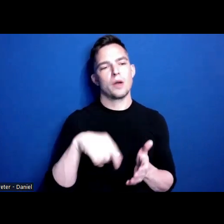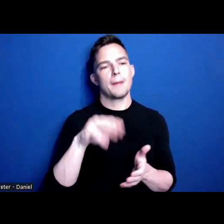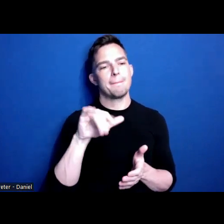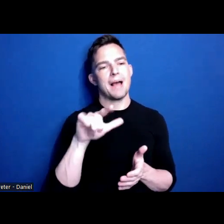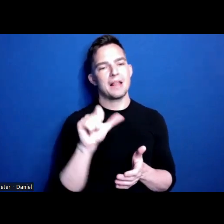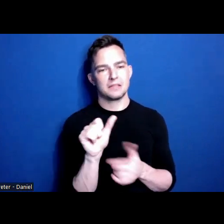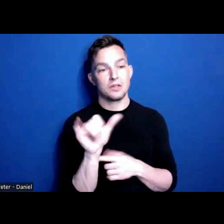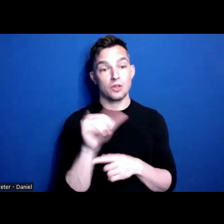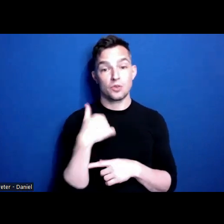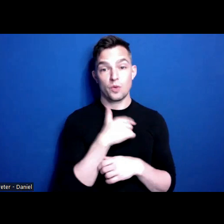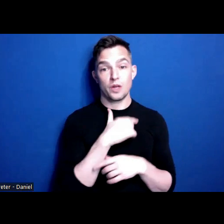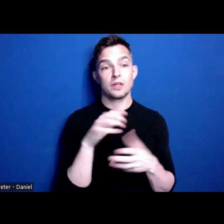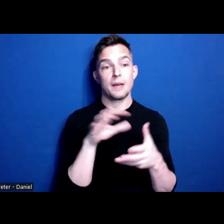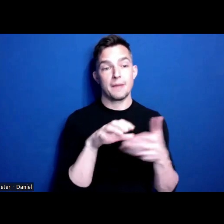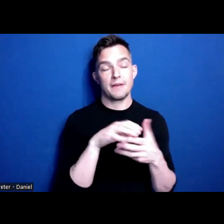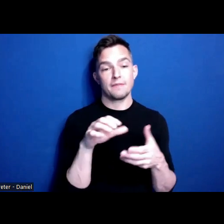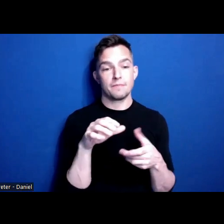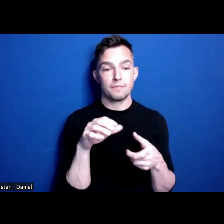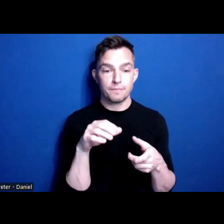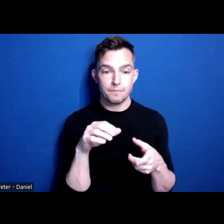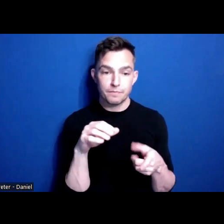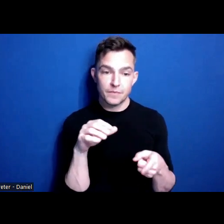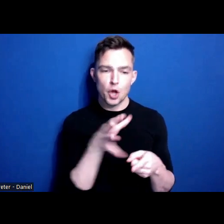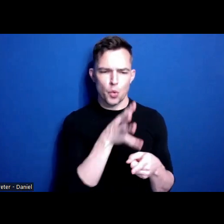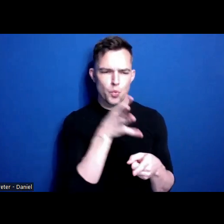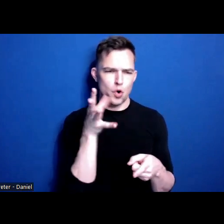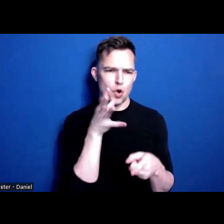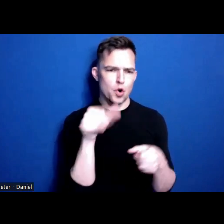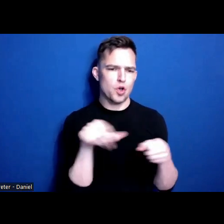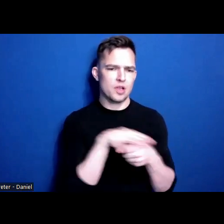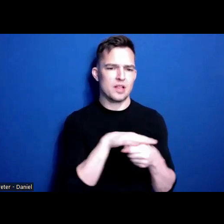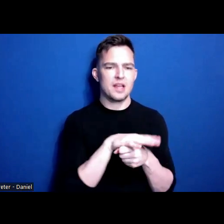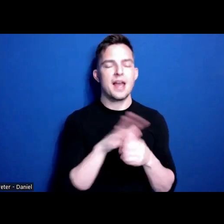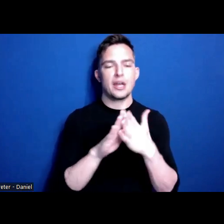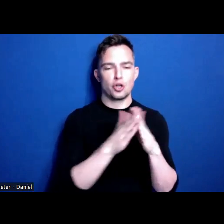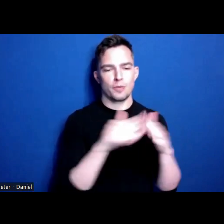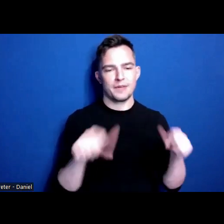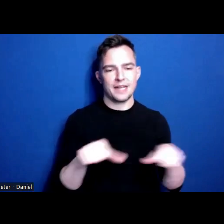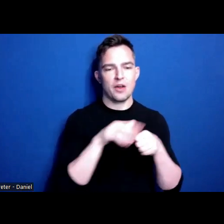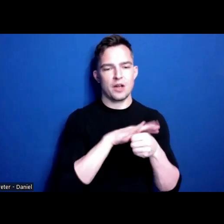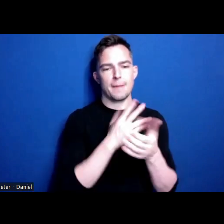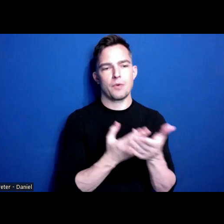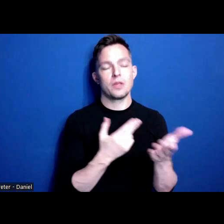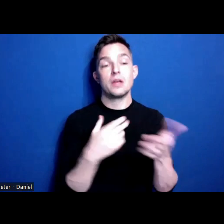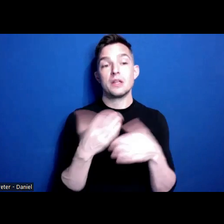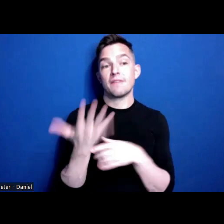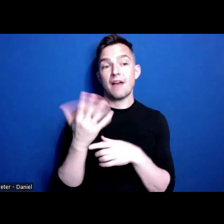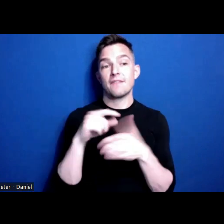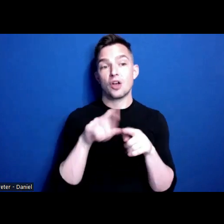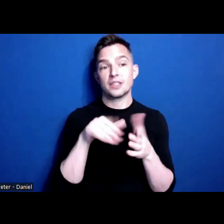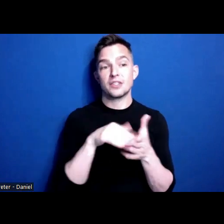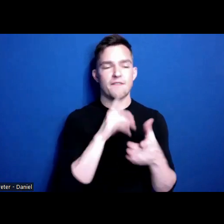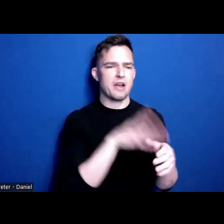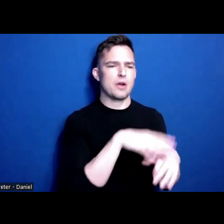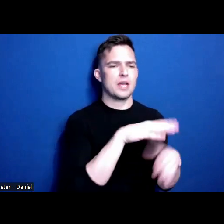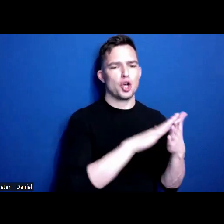also a mix of urban and very rural areas. You'll notice that the 5 call centers are very metropolitan